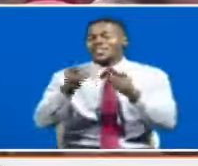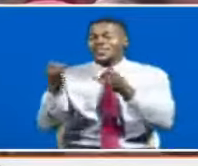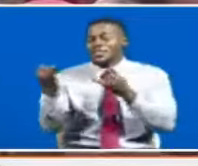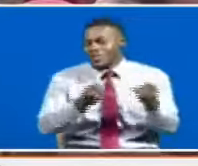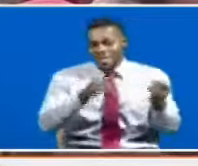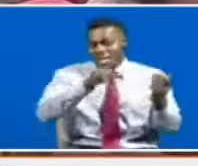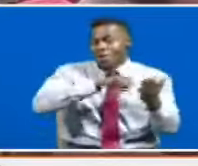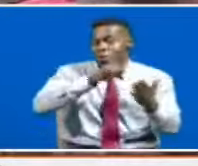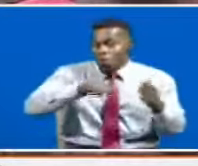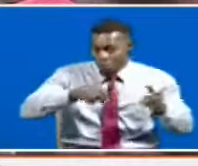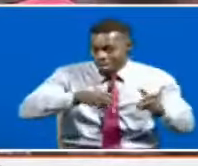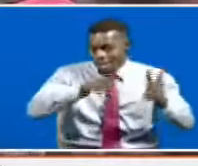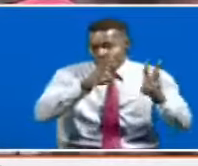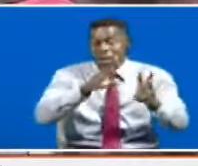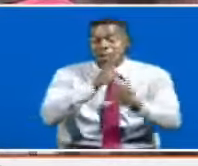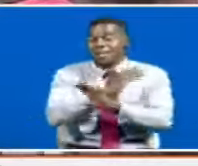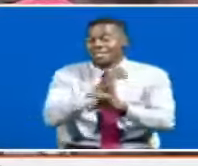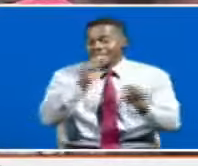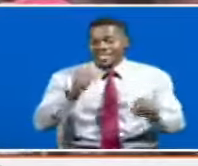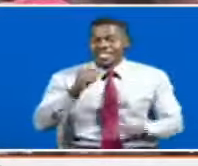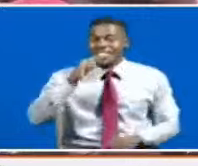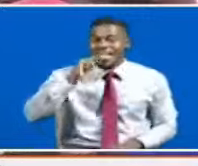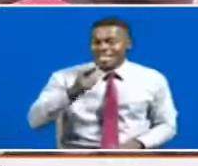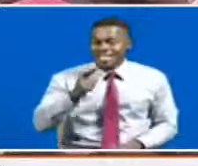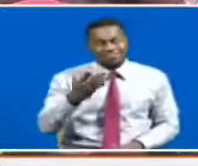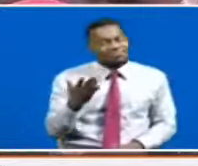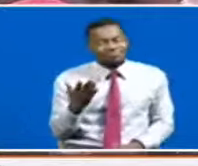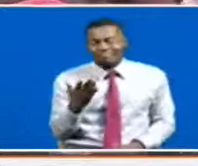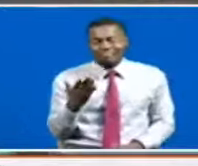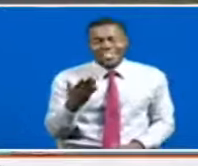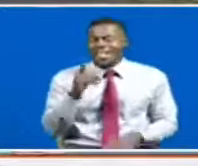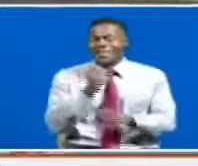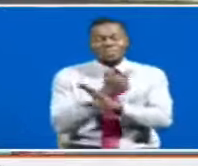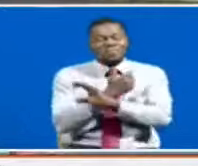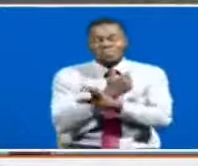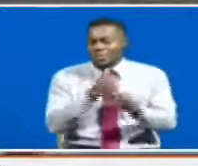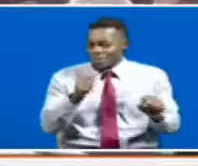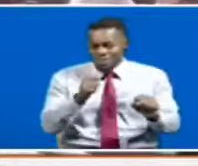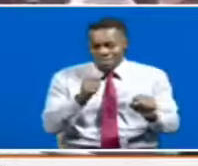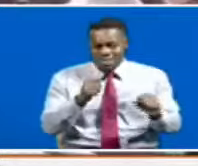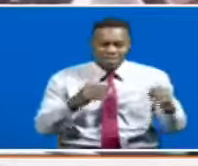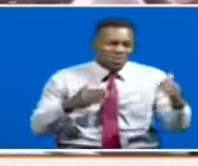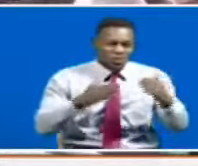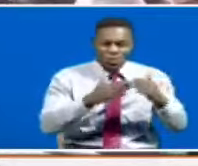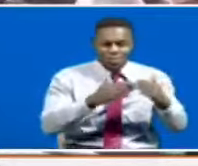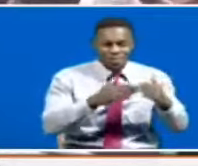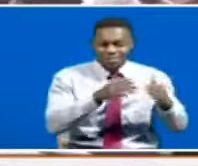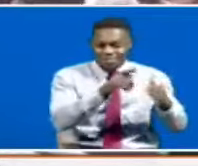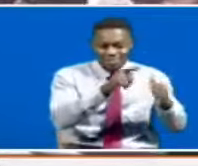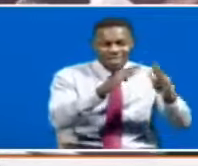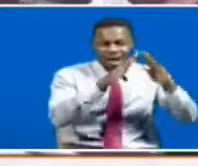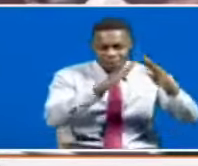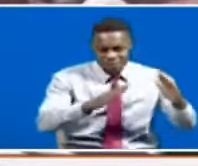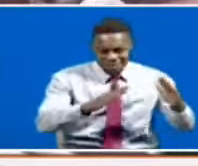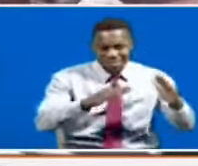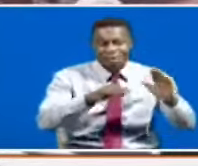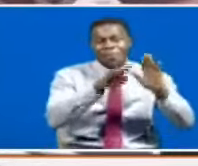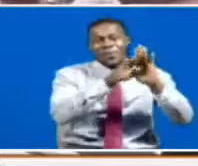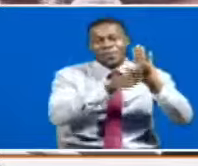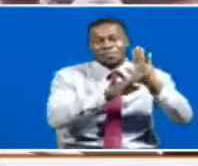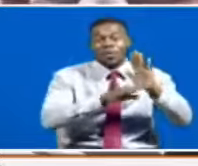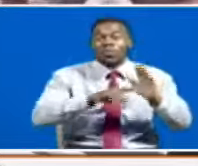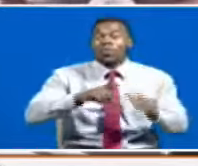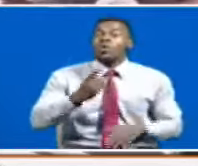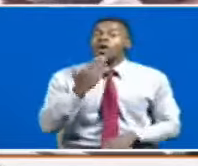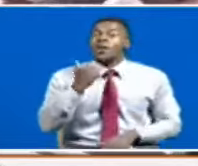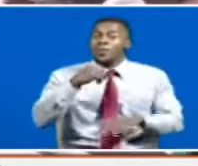The president, however, says he has no intentions to stop the implementation of the program. And we are going to go forward with making